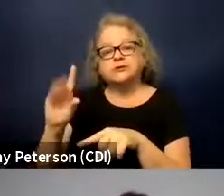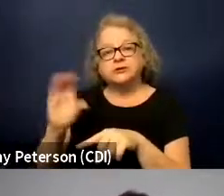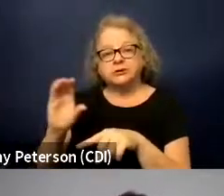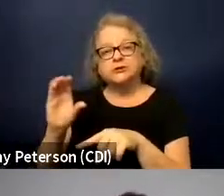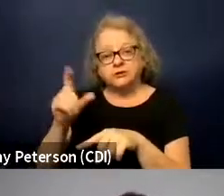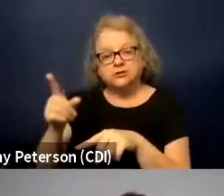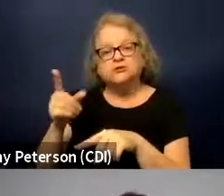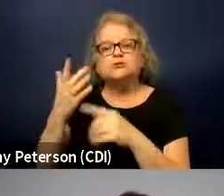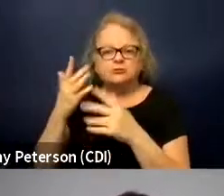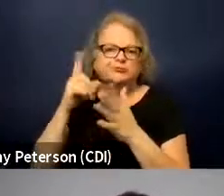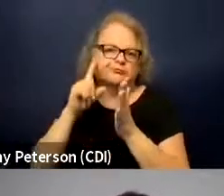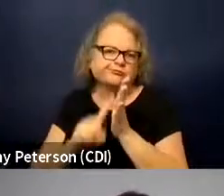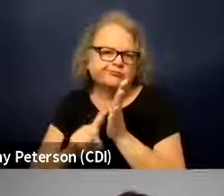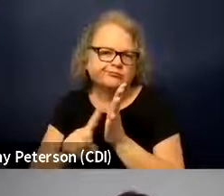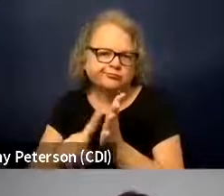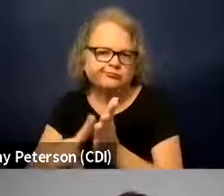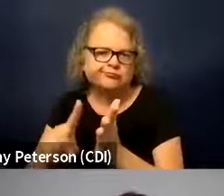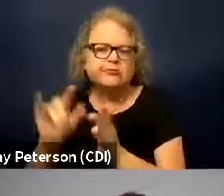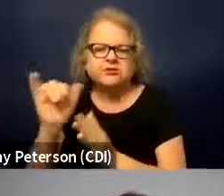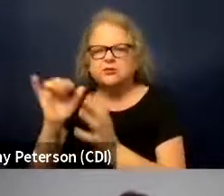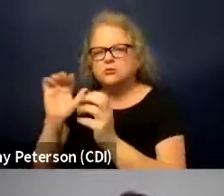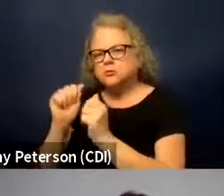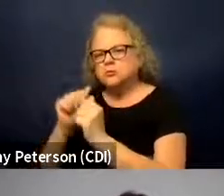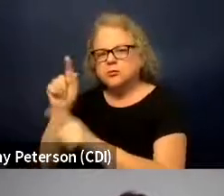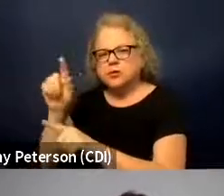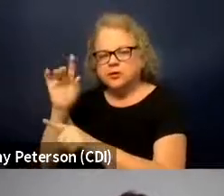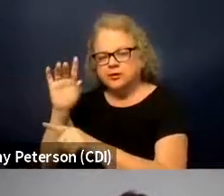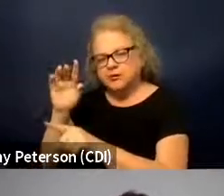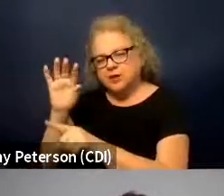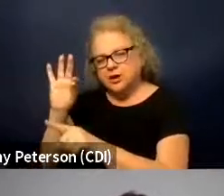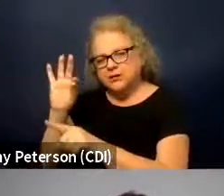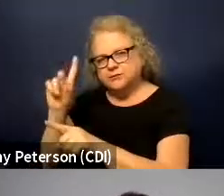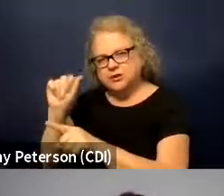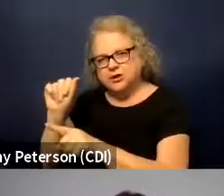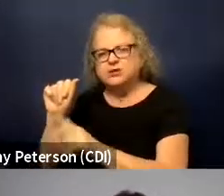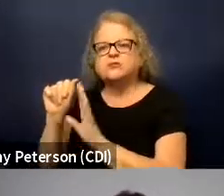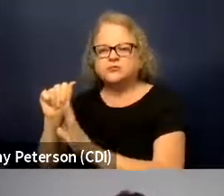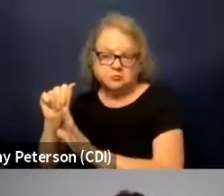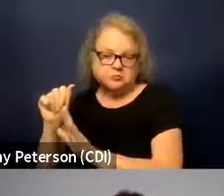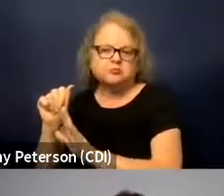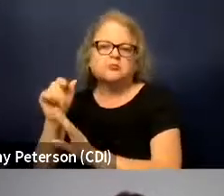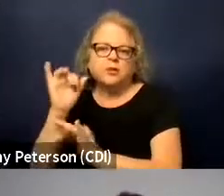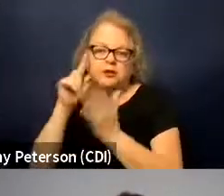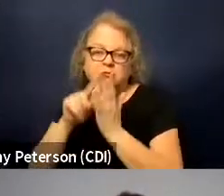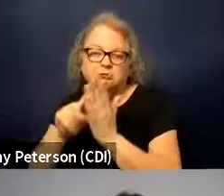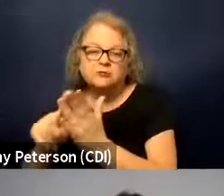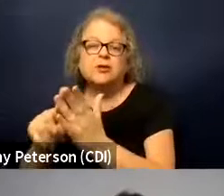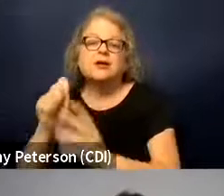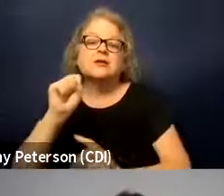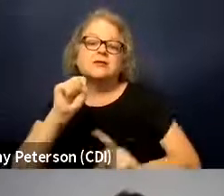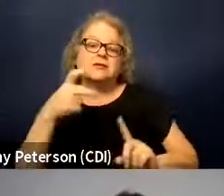17th, about who should get boosters and when they should get boosters. I'm going to wait until I hear